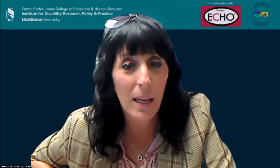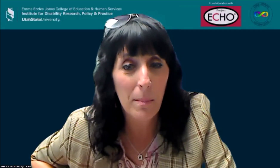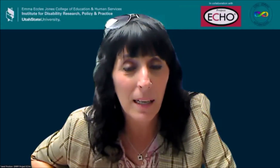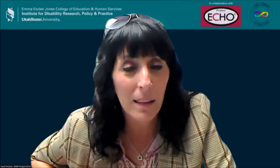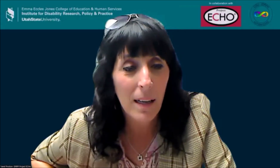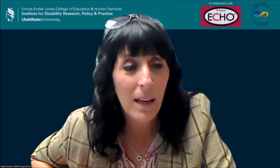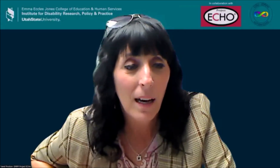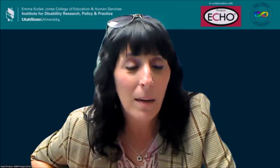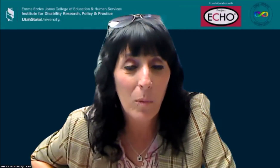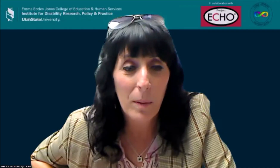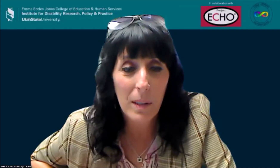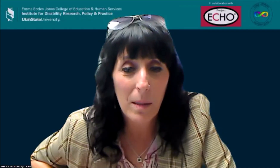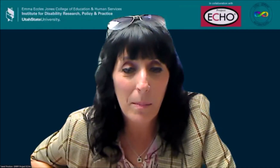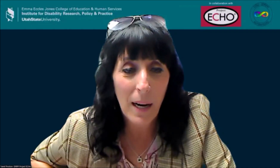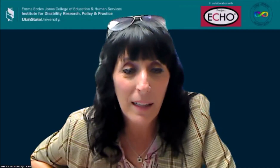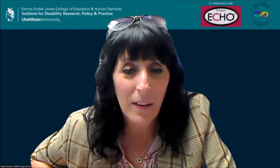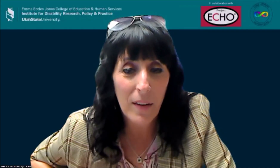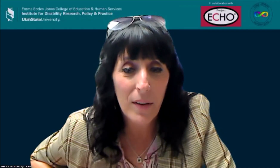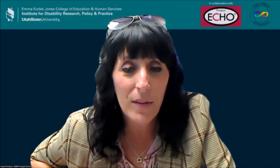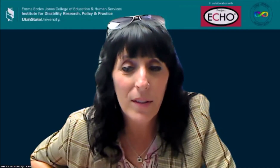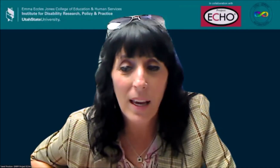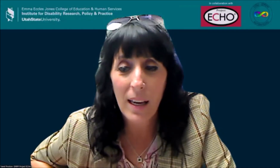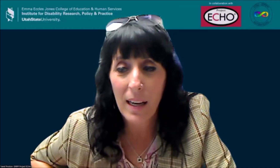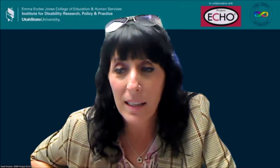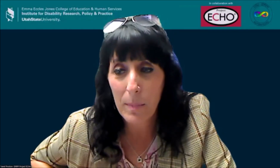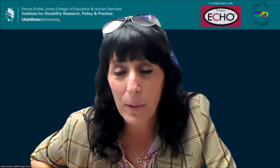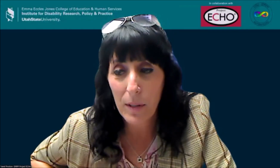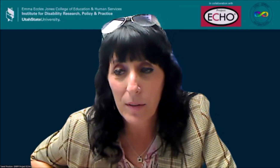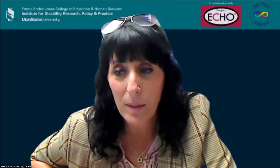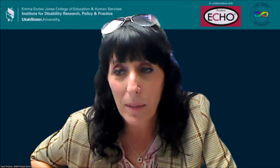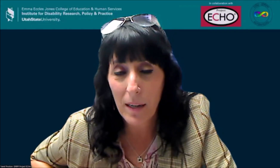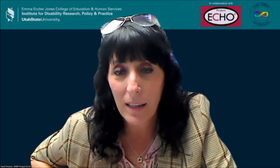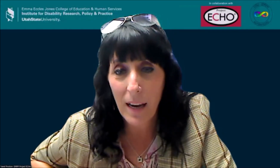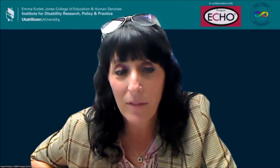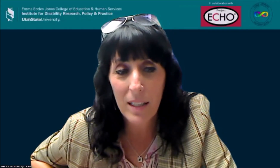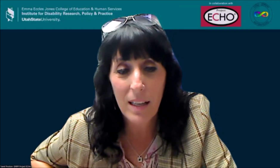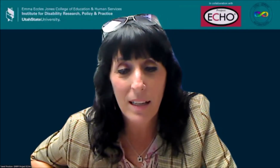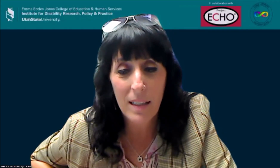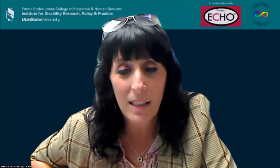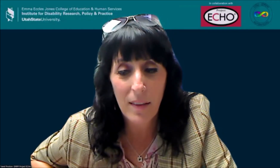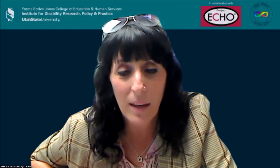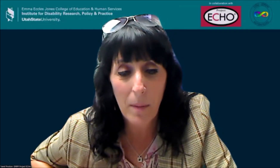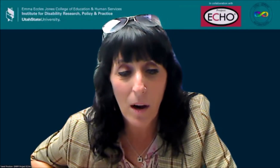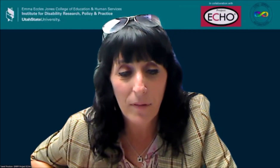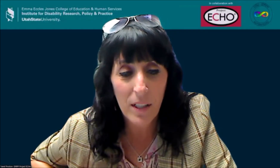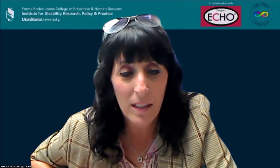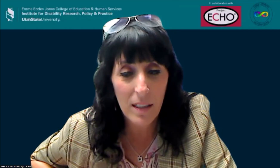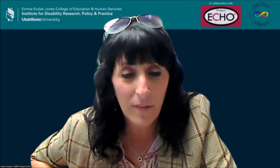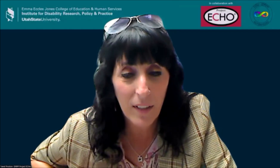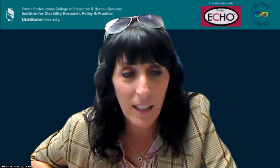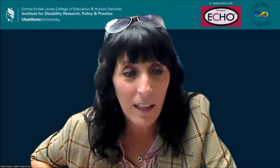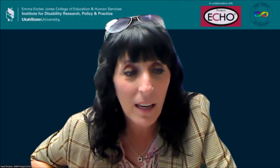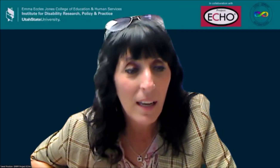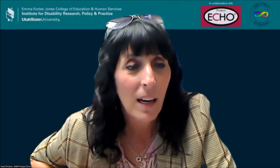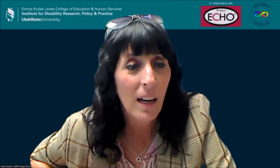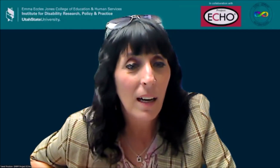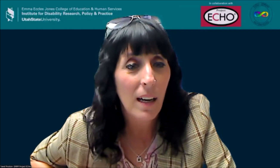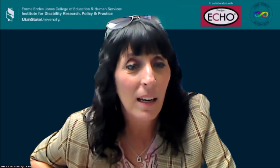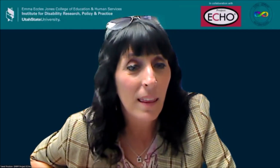aggies.usu.edu email, we will compile those and put those up on our canvas and send them off to